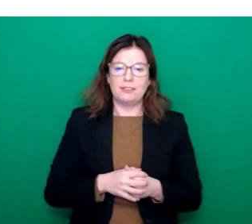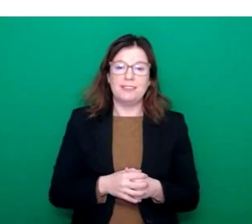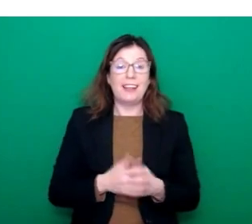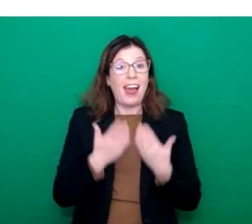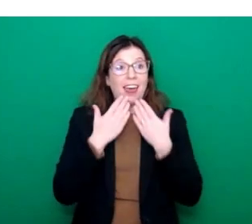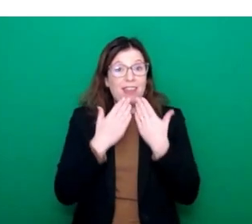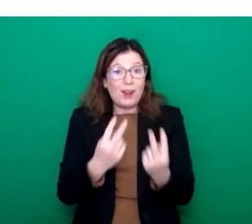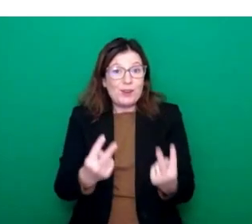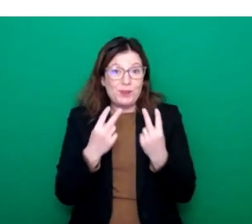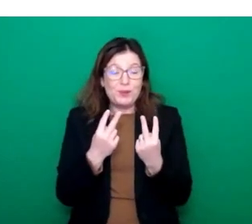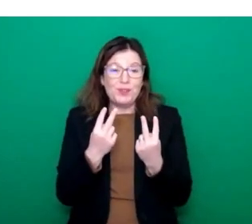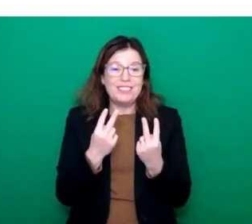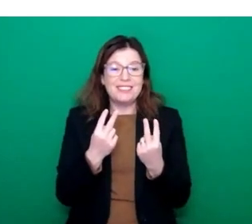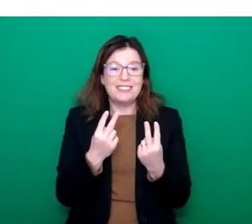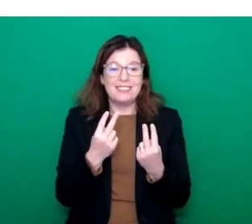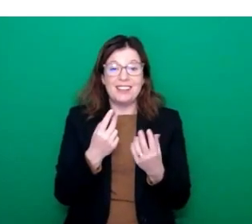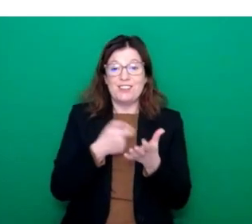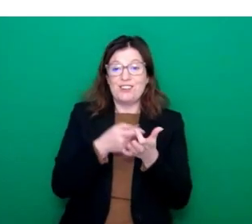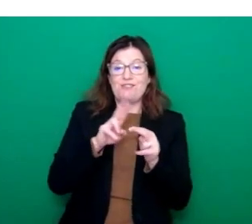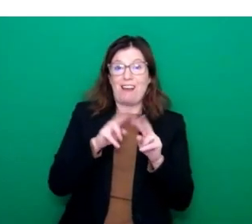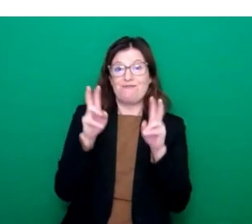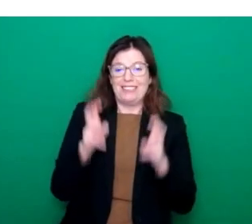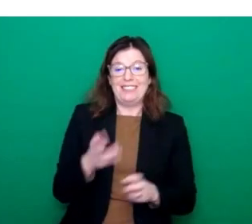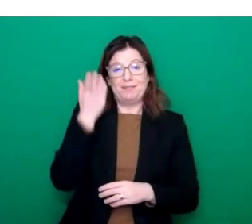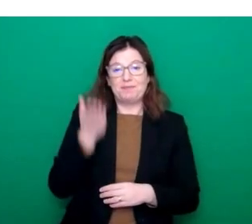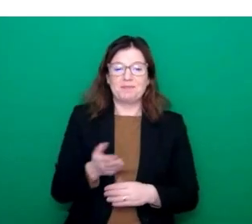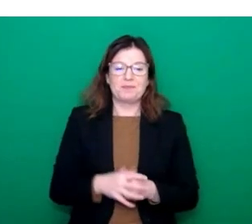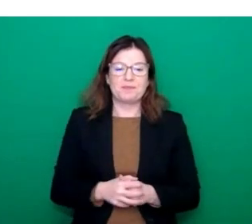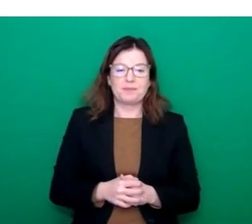much, and here's some references below.